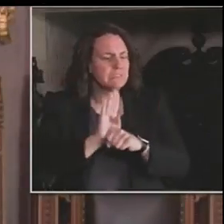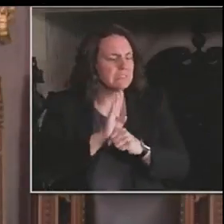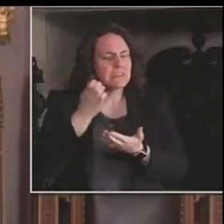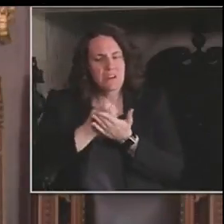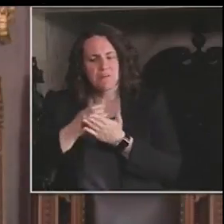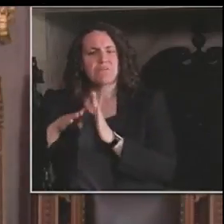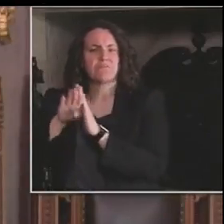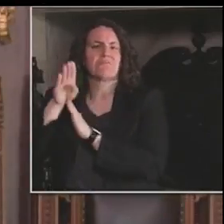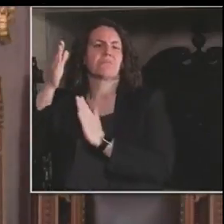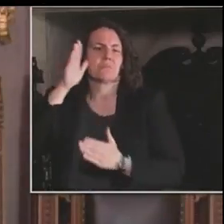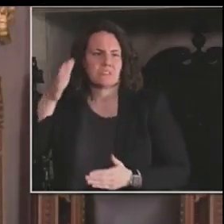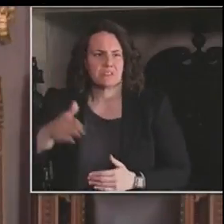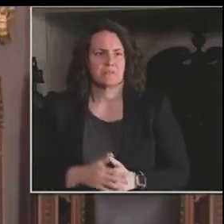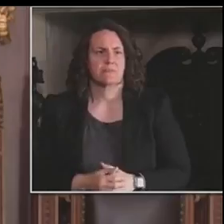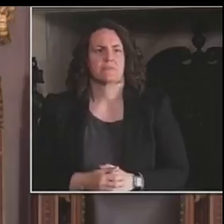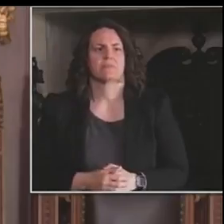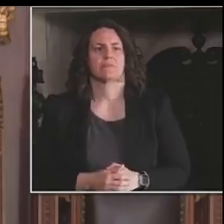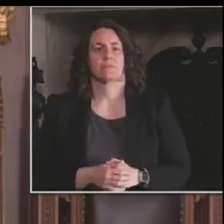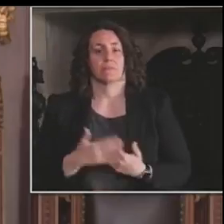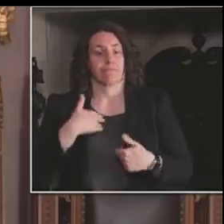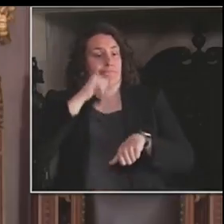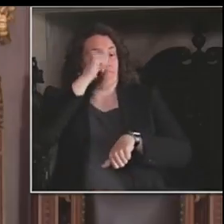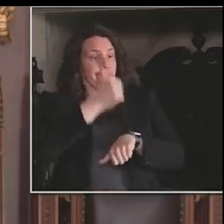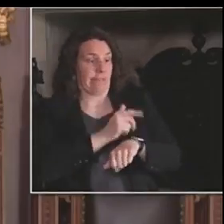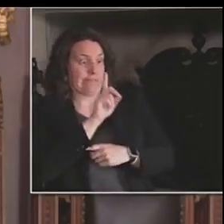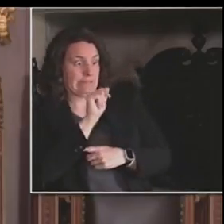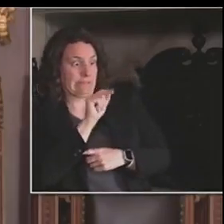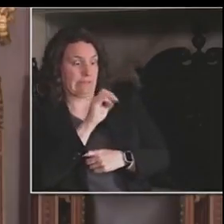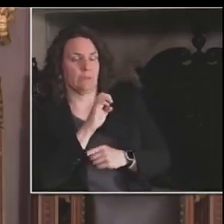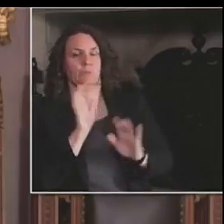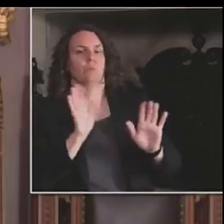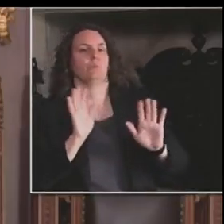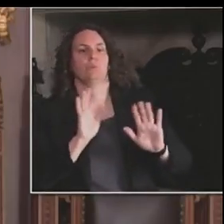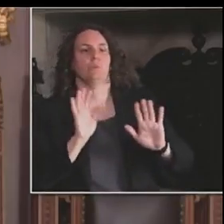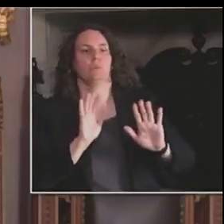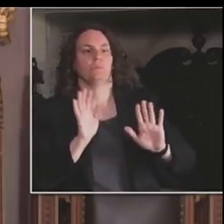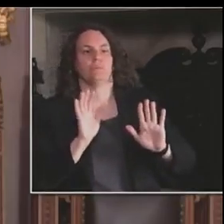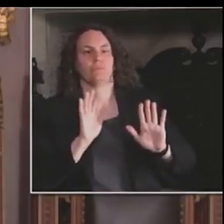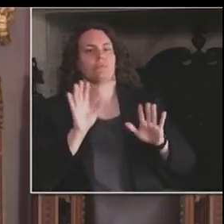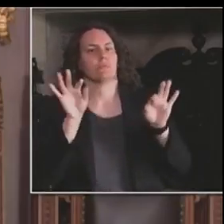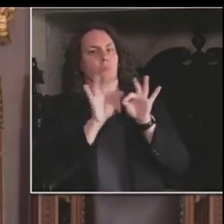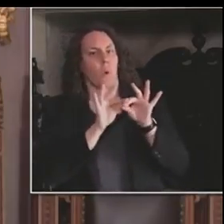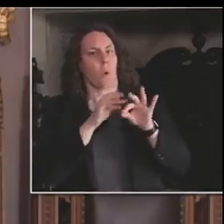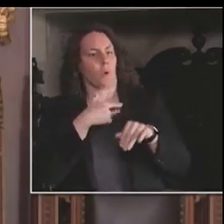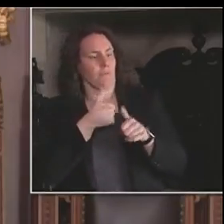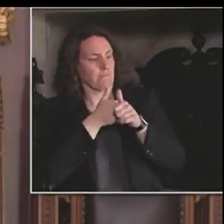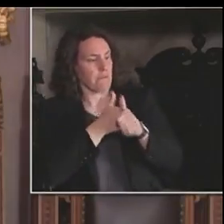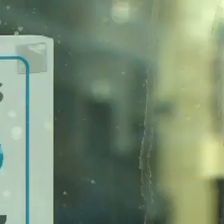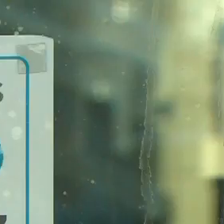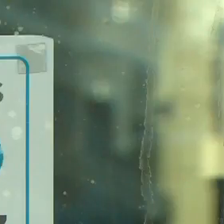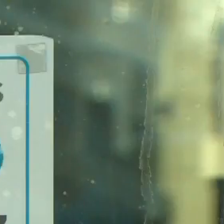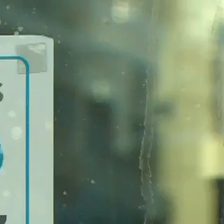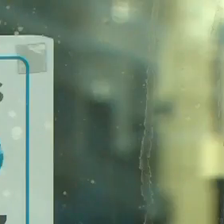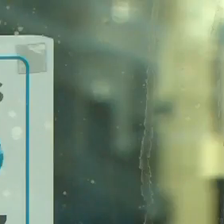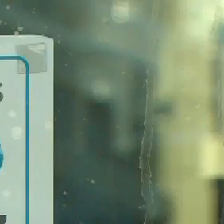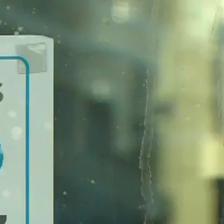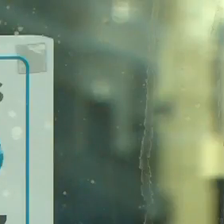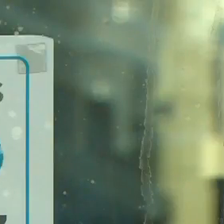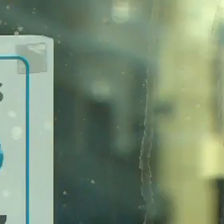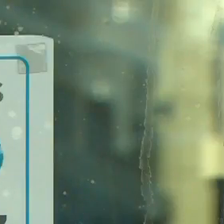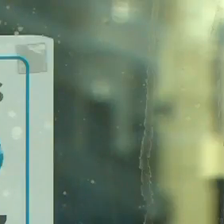do know, if we do the things that we planned or that we are embarking on here, that we will get there sooner.